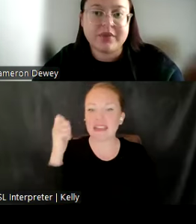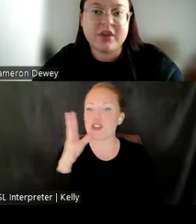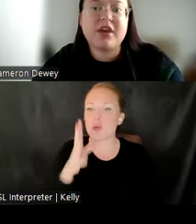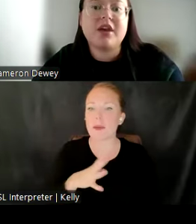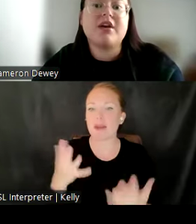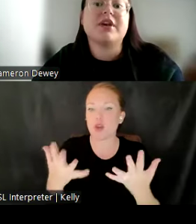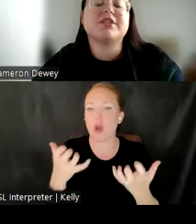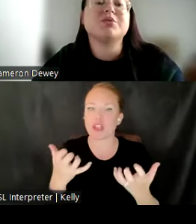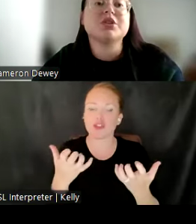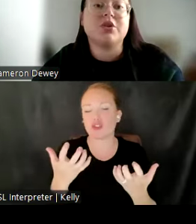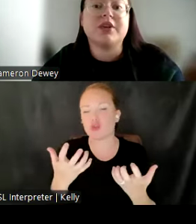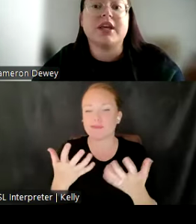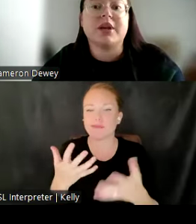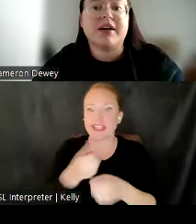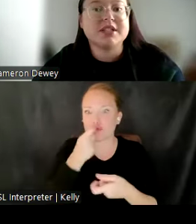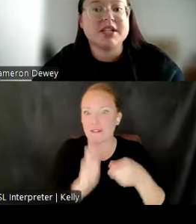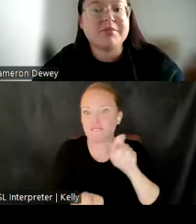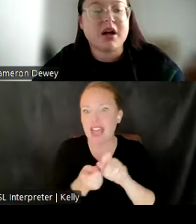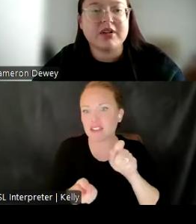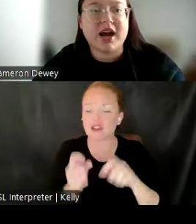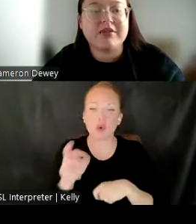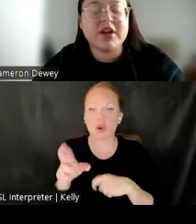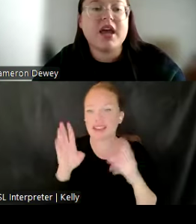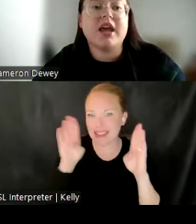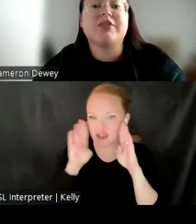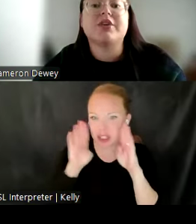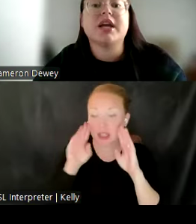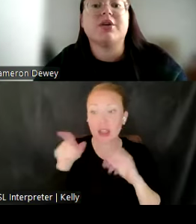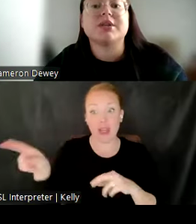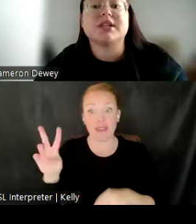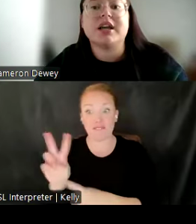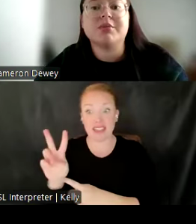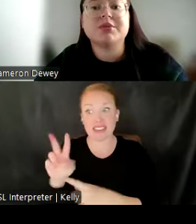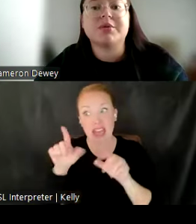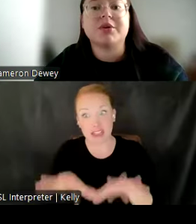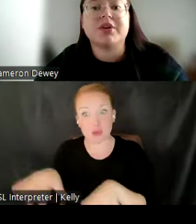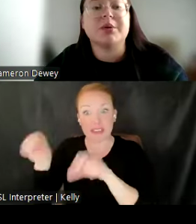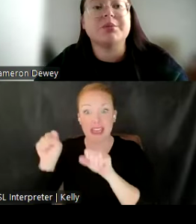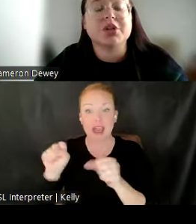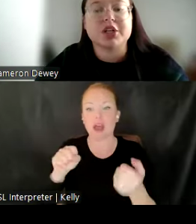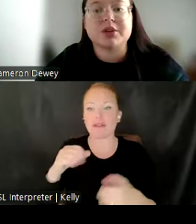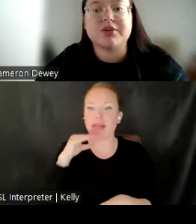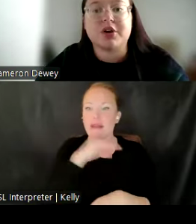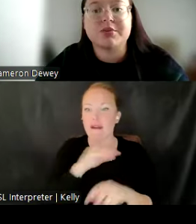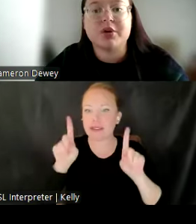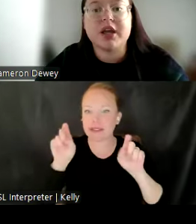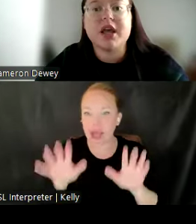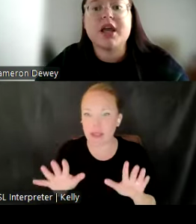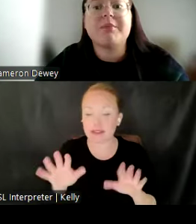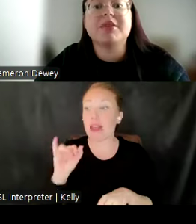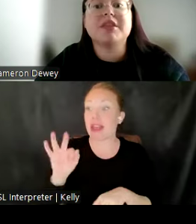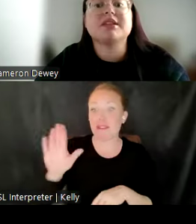attention. Victims were told that they would have to take a polygraph, and if their account was not able to be proven, they would be charged with a false